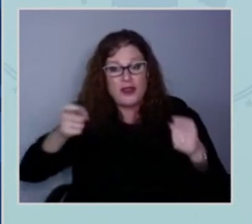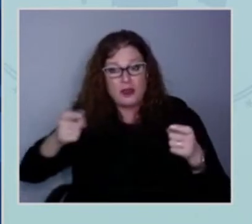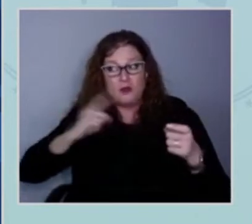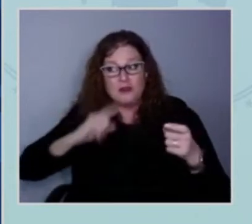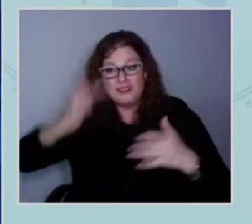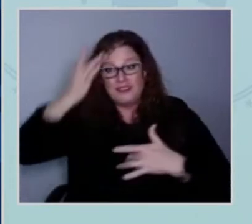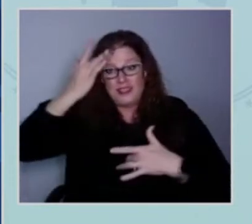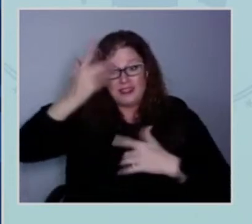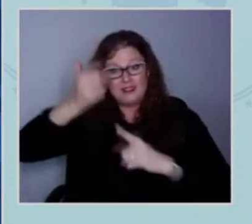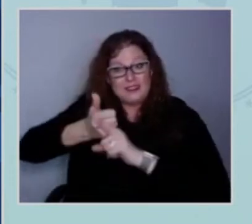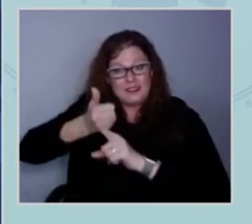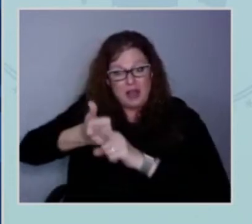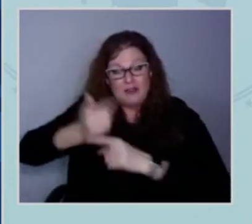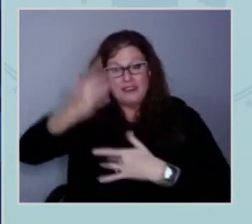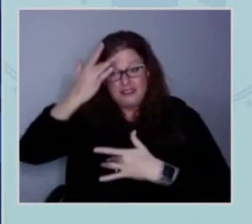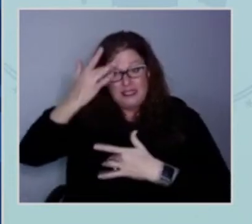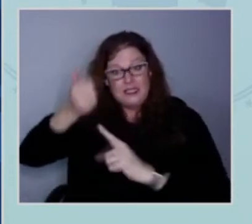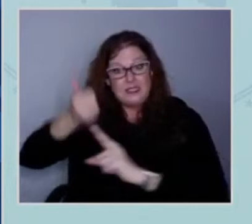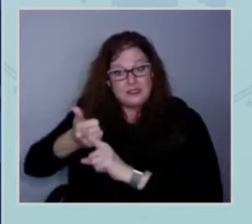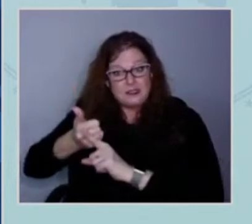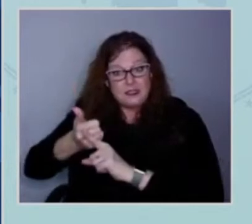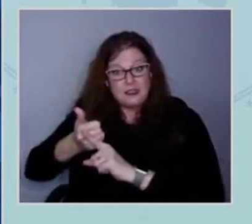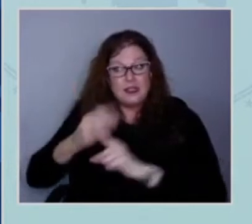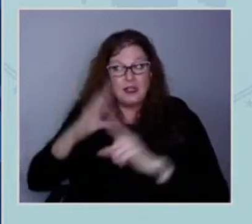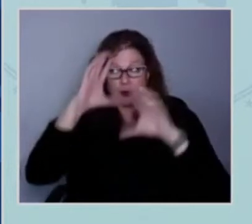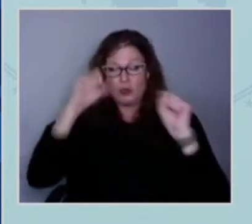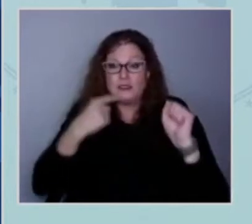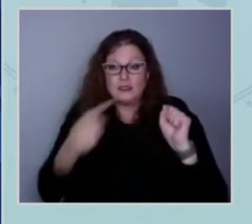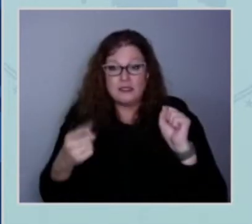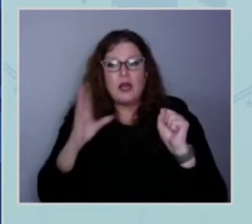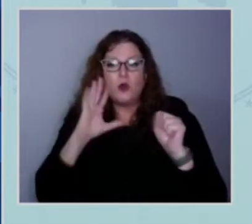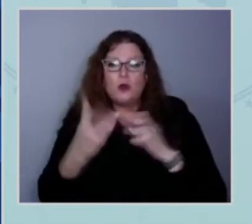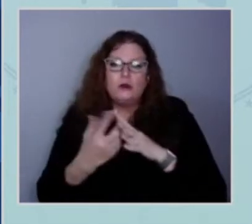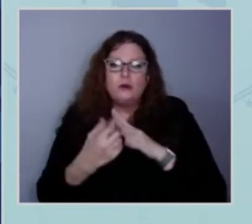January, February, March, and April to deal with the disease,